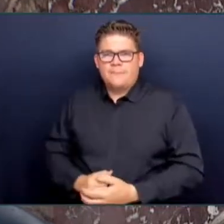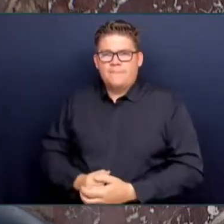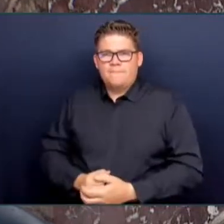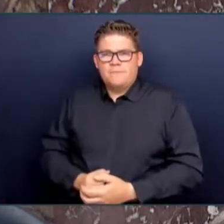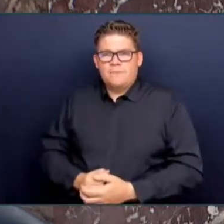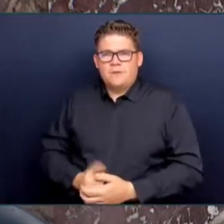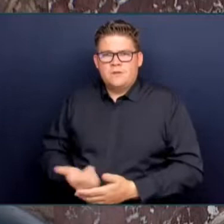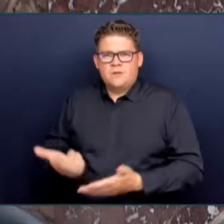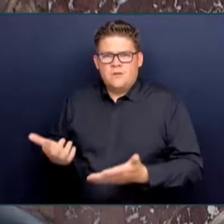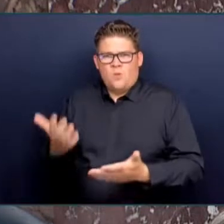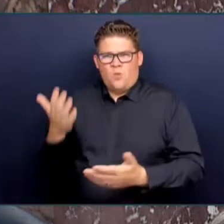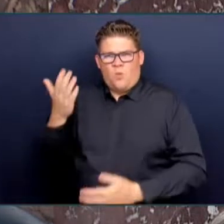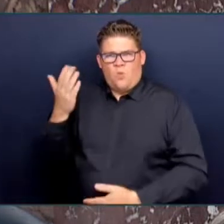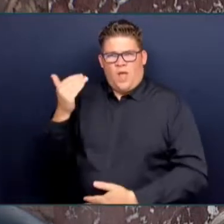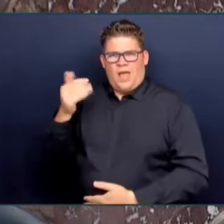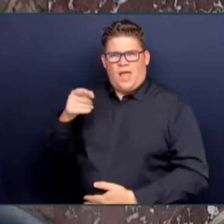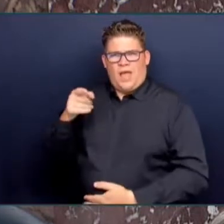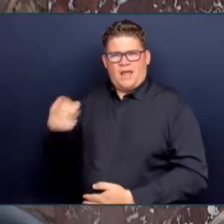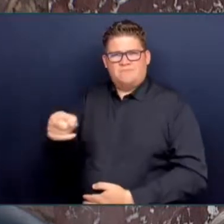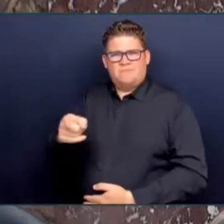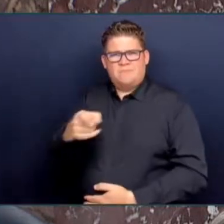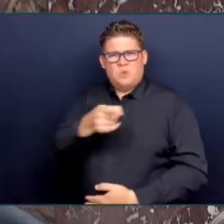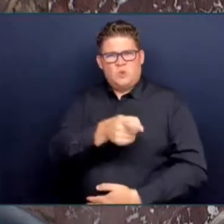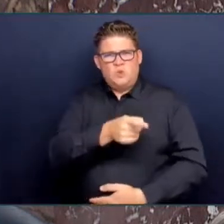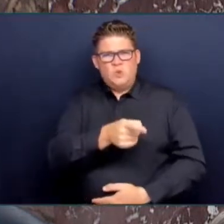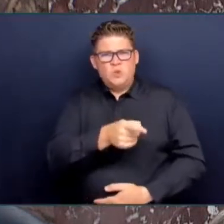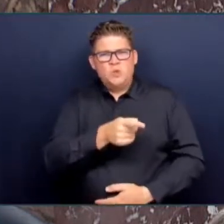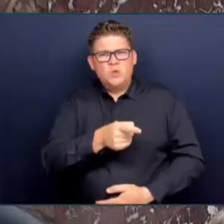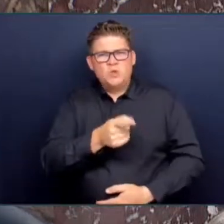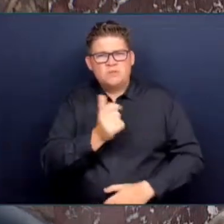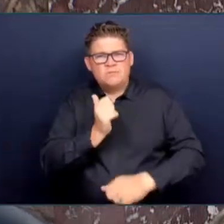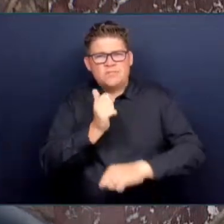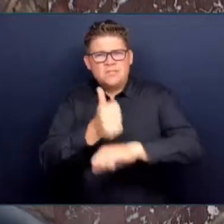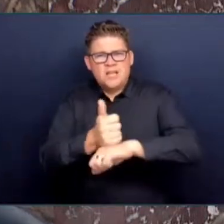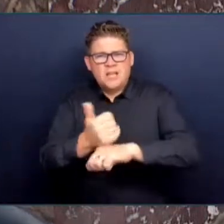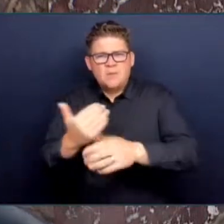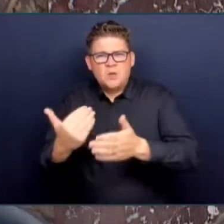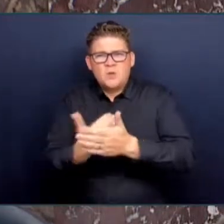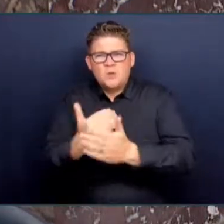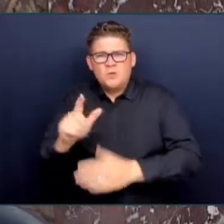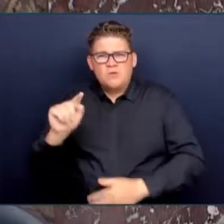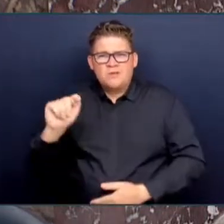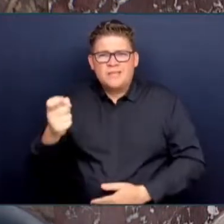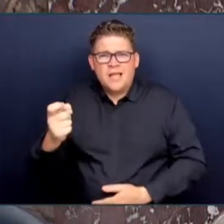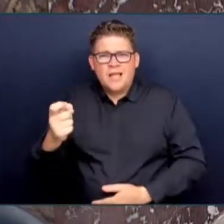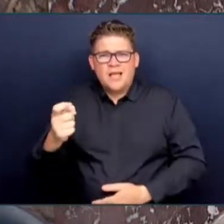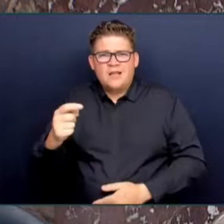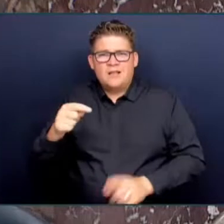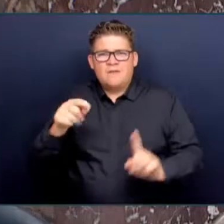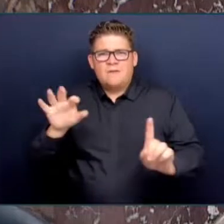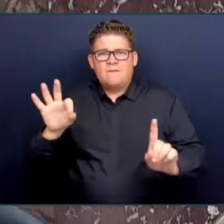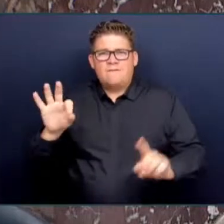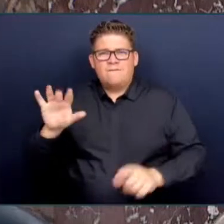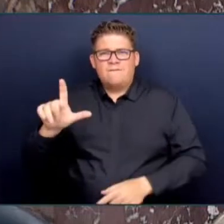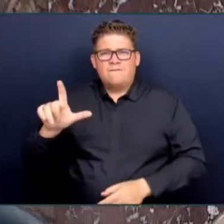how he's introducing a flipping tax. I thought we had the speculation tax. Are we just going to keep naming things now?